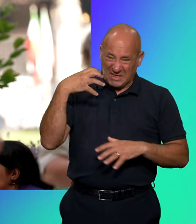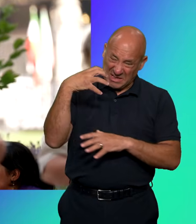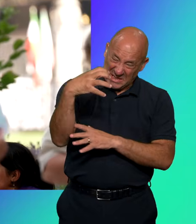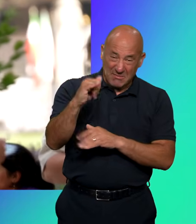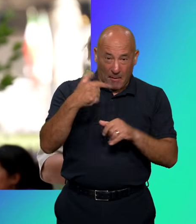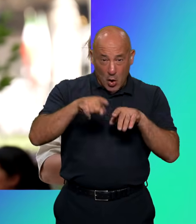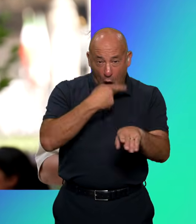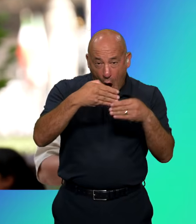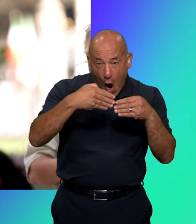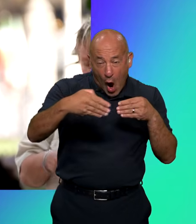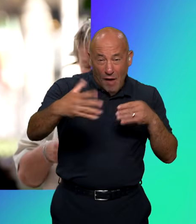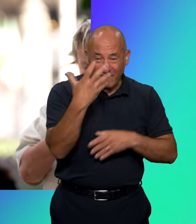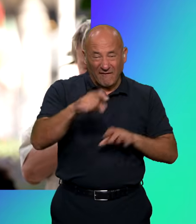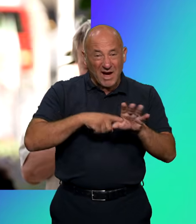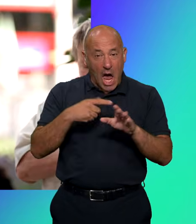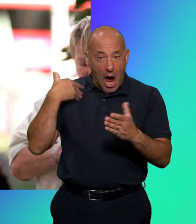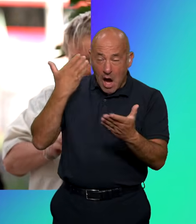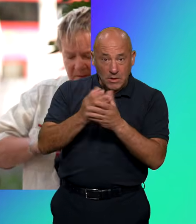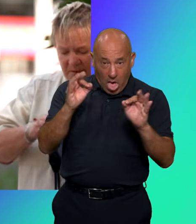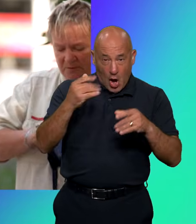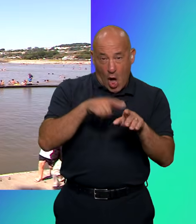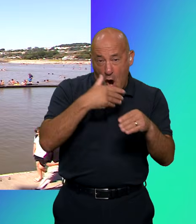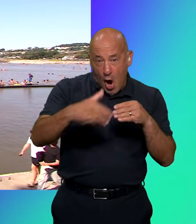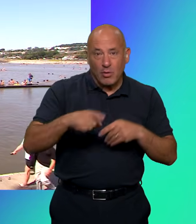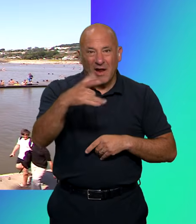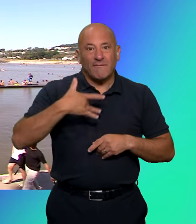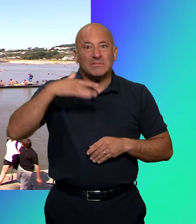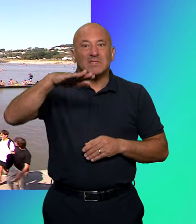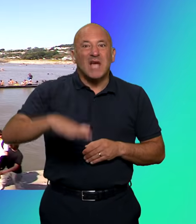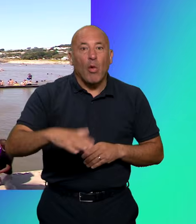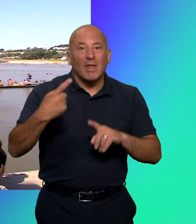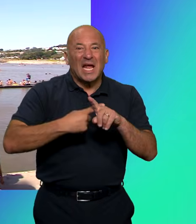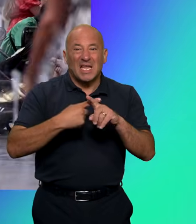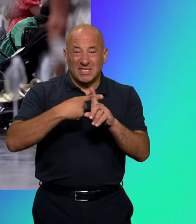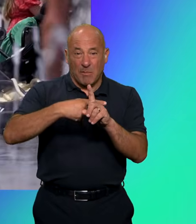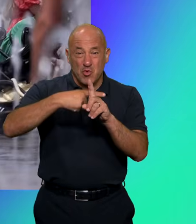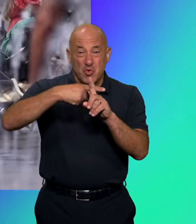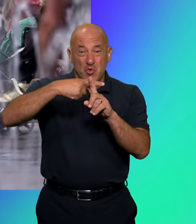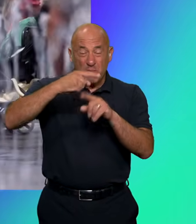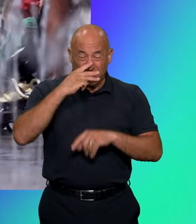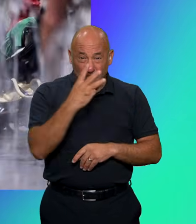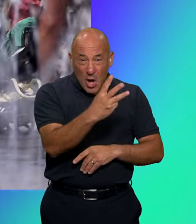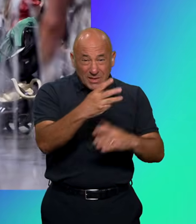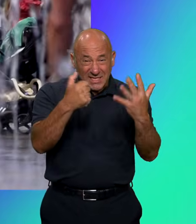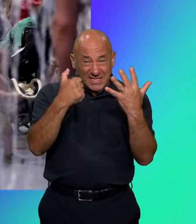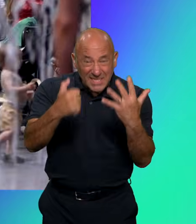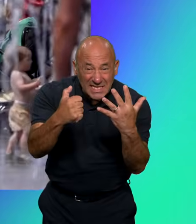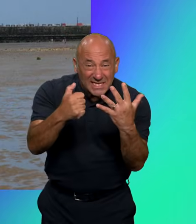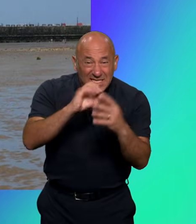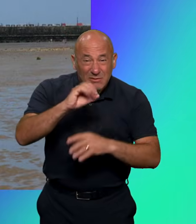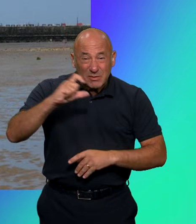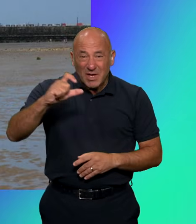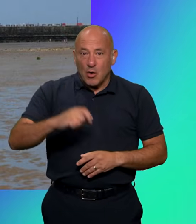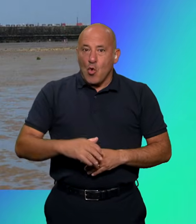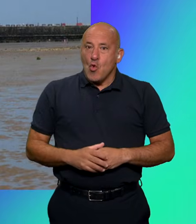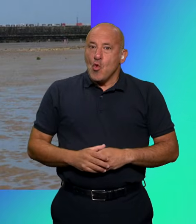in 50 years. Now, if you live in the south of England, temperatures might reach a whopping 36 degrees this